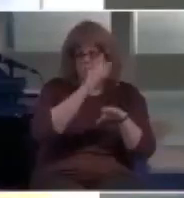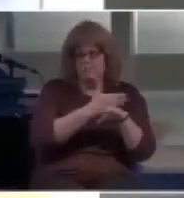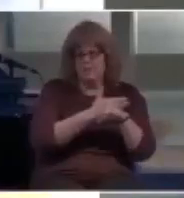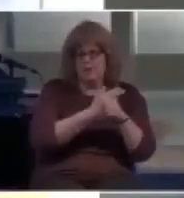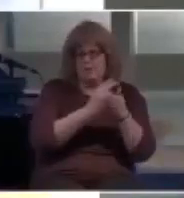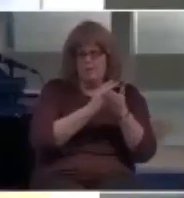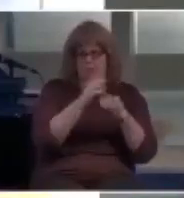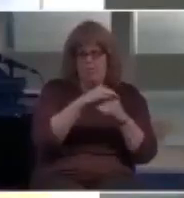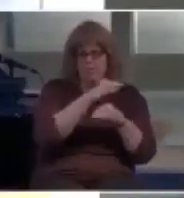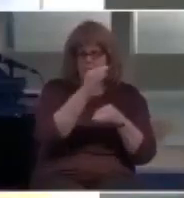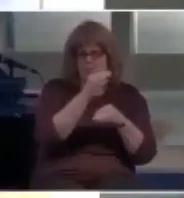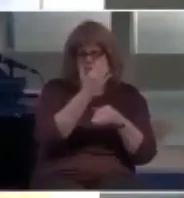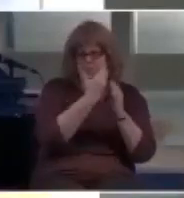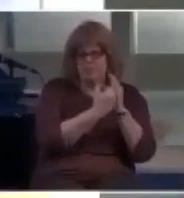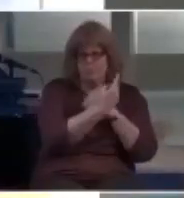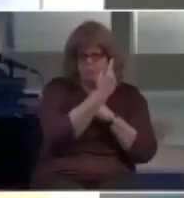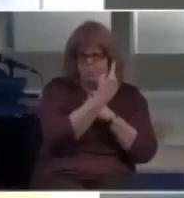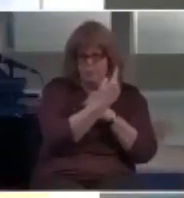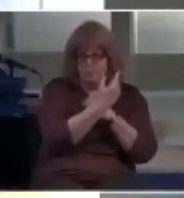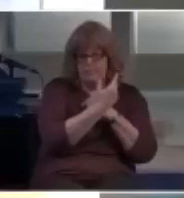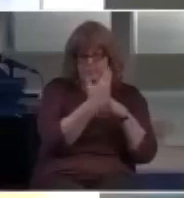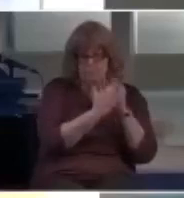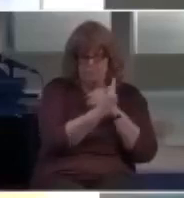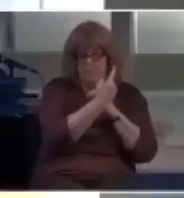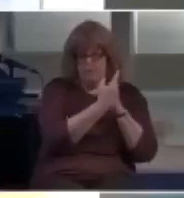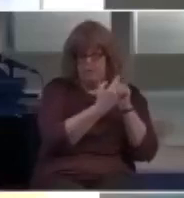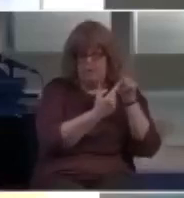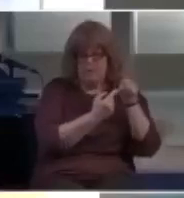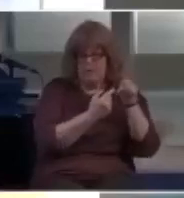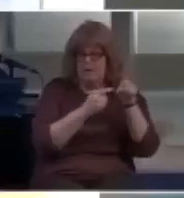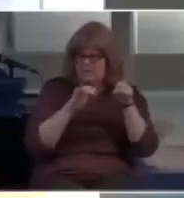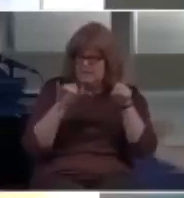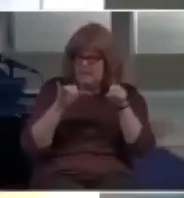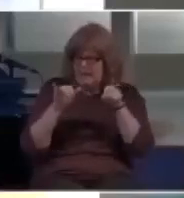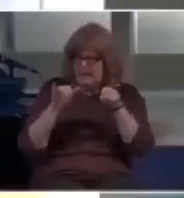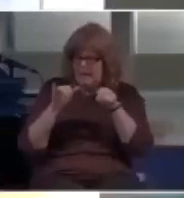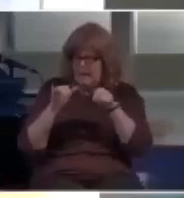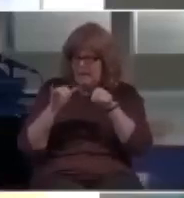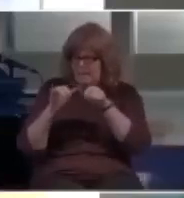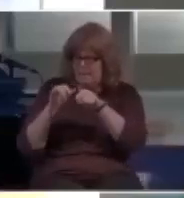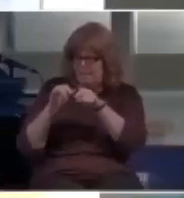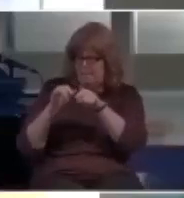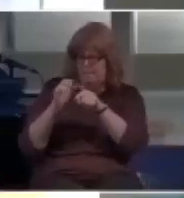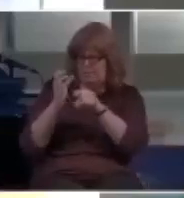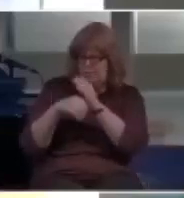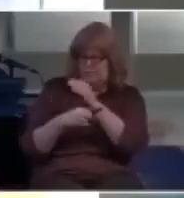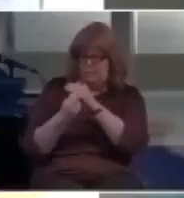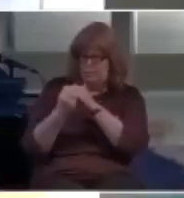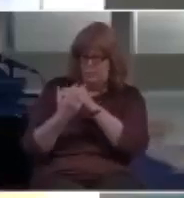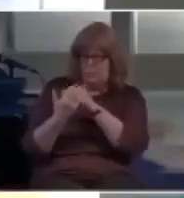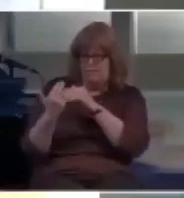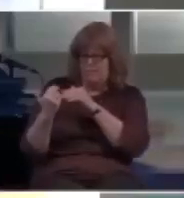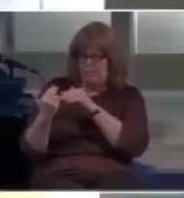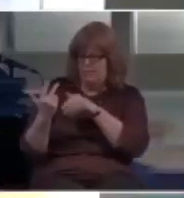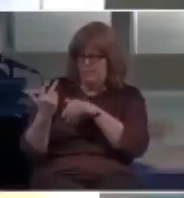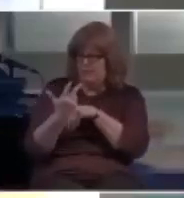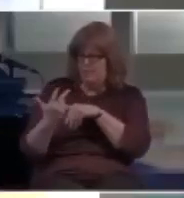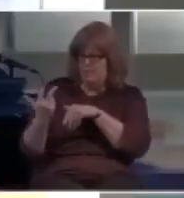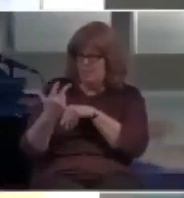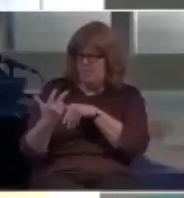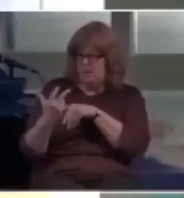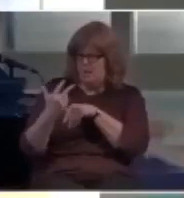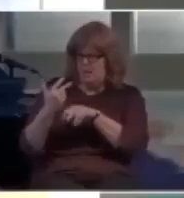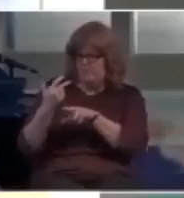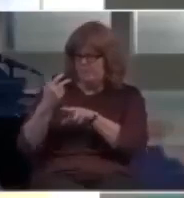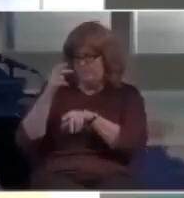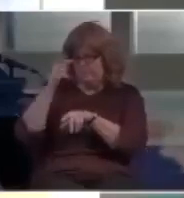the Son, and the Holy Spirit. And that what we have pictured for us in chapters 12 and 13, if you